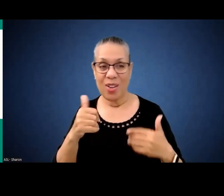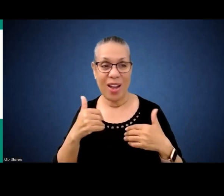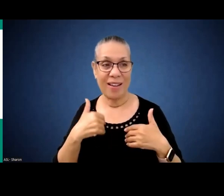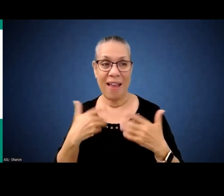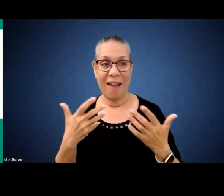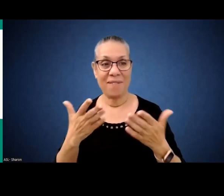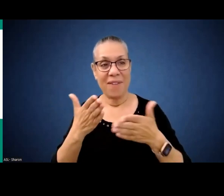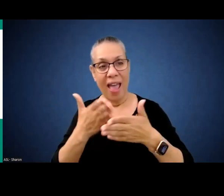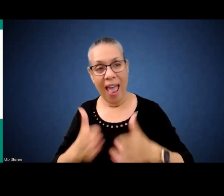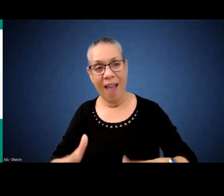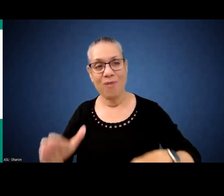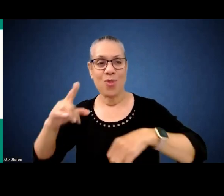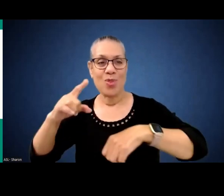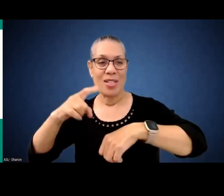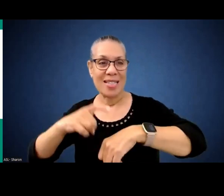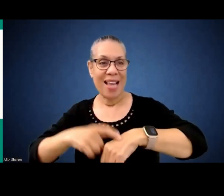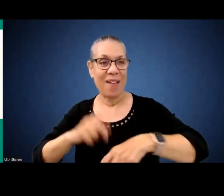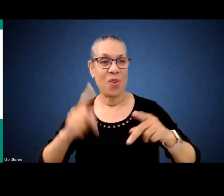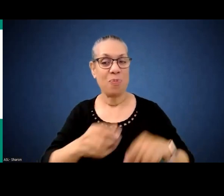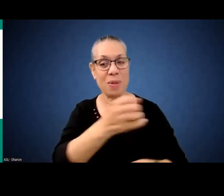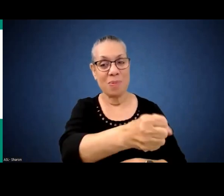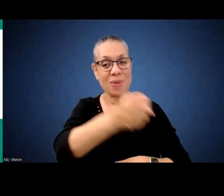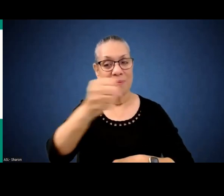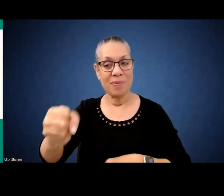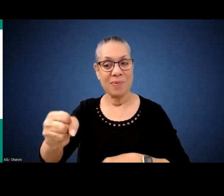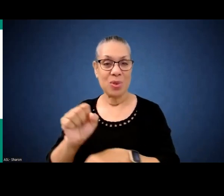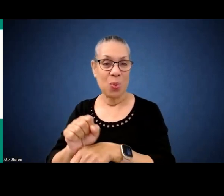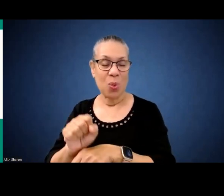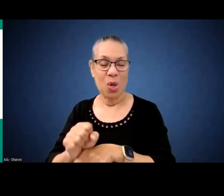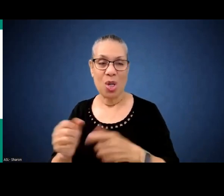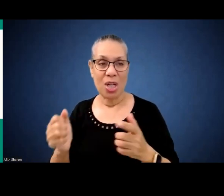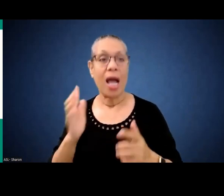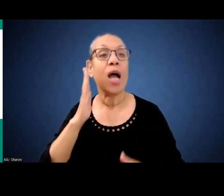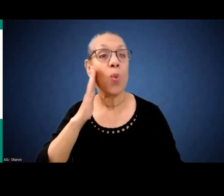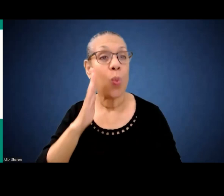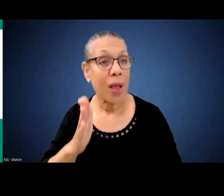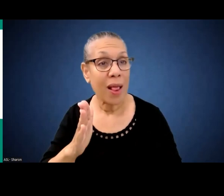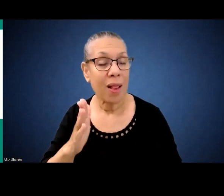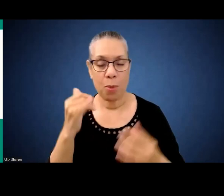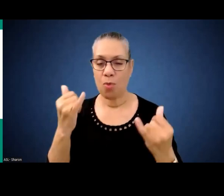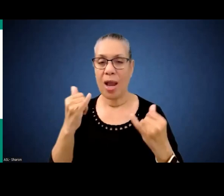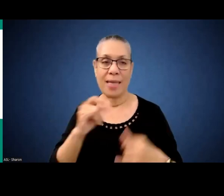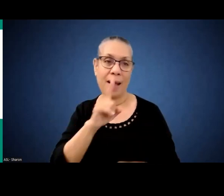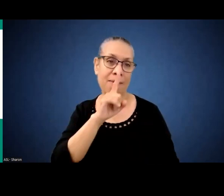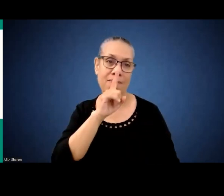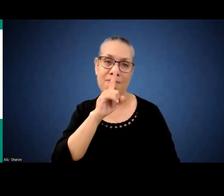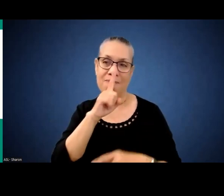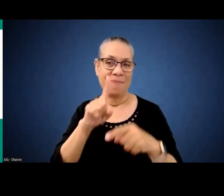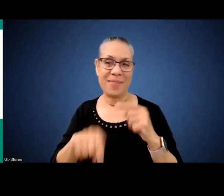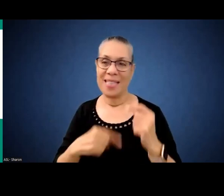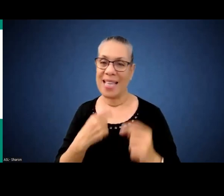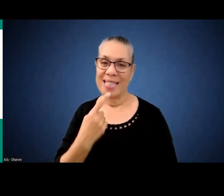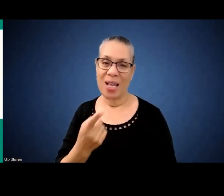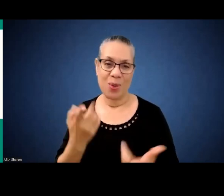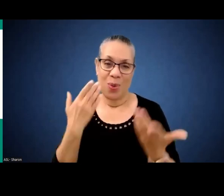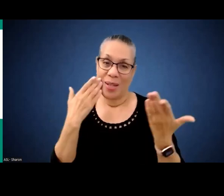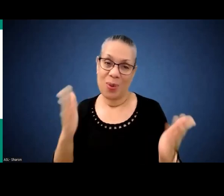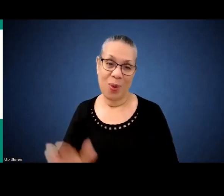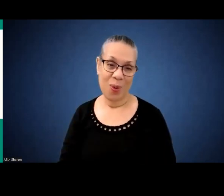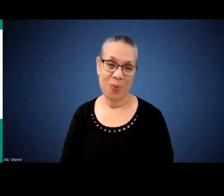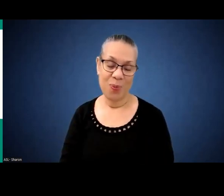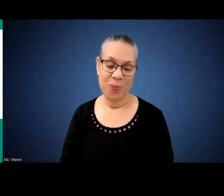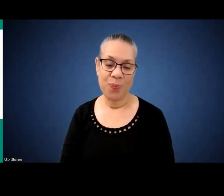time to give you yet. I will, but not yet. Sí, pero todavía aún no ha